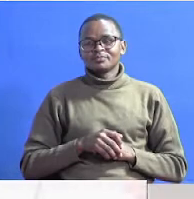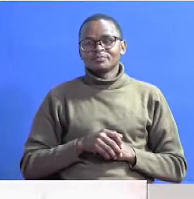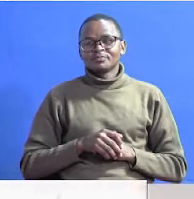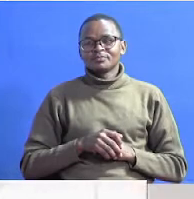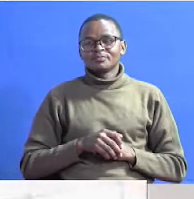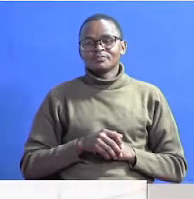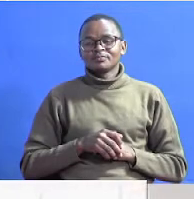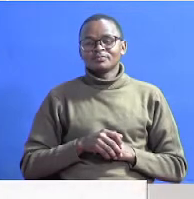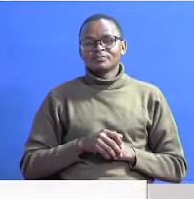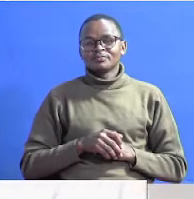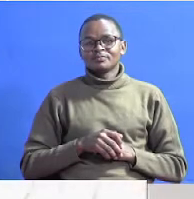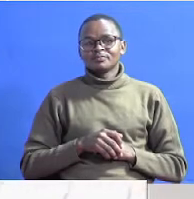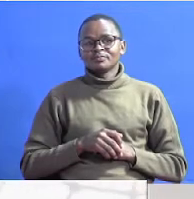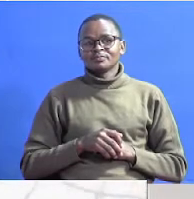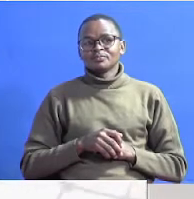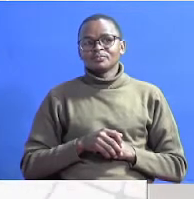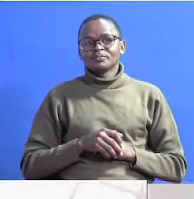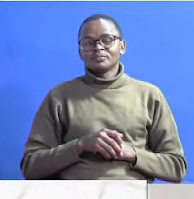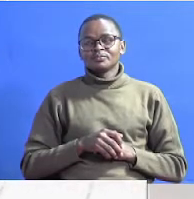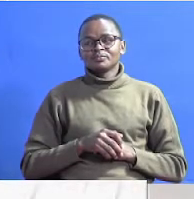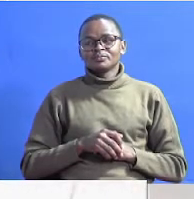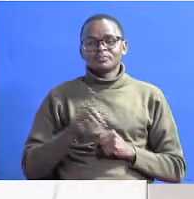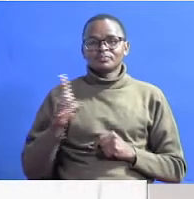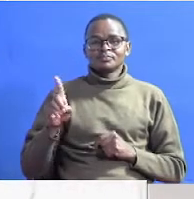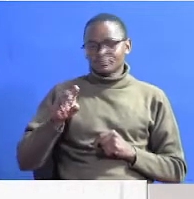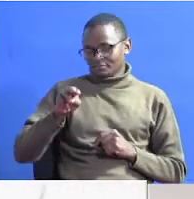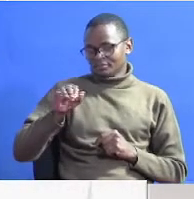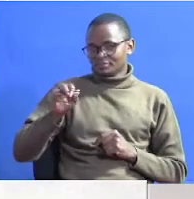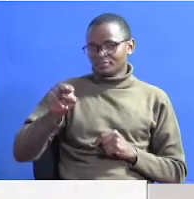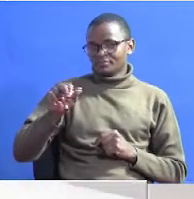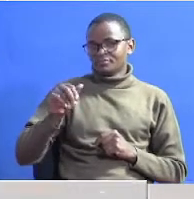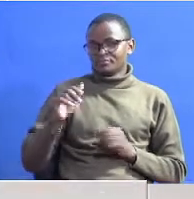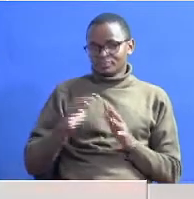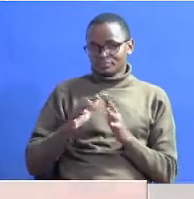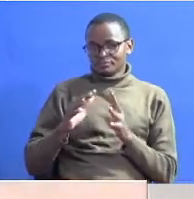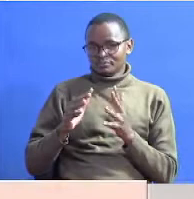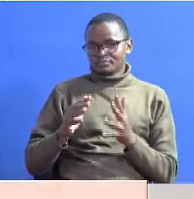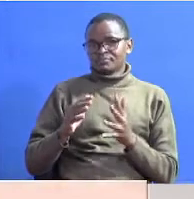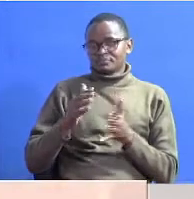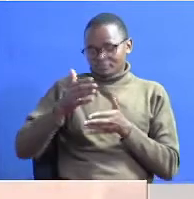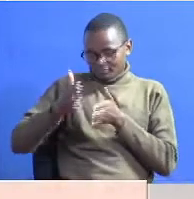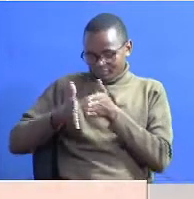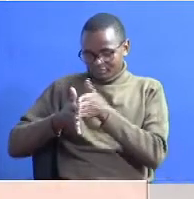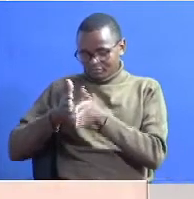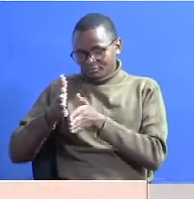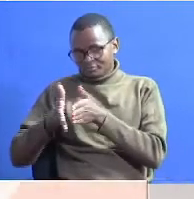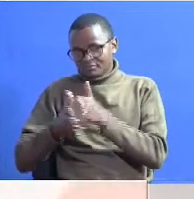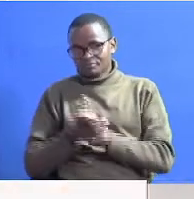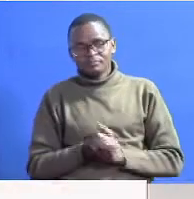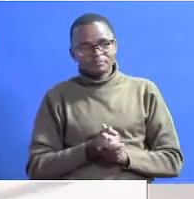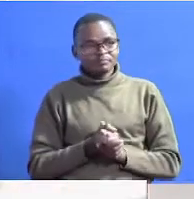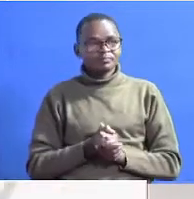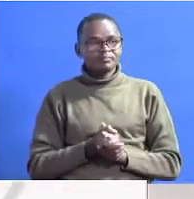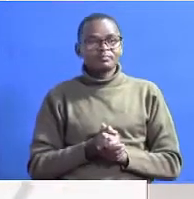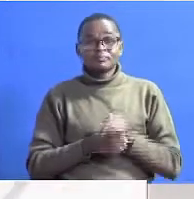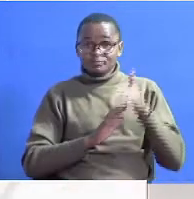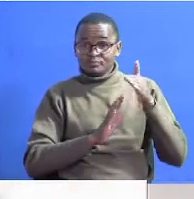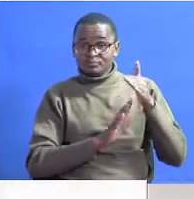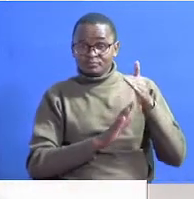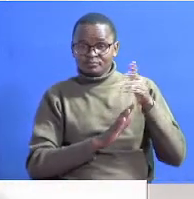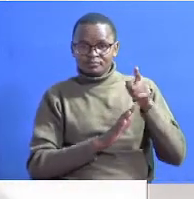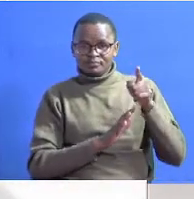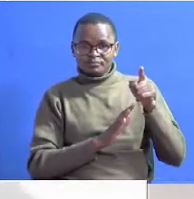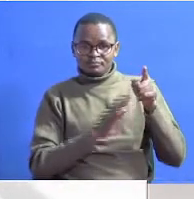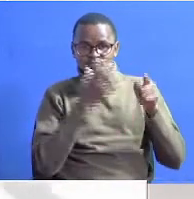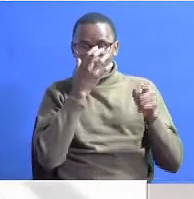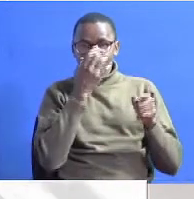Now, maybe Maina, looking at how the strategy that Deputy President William